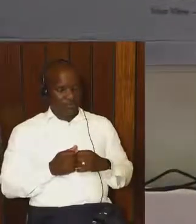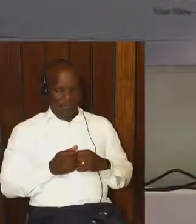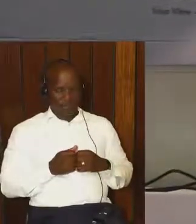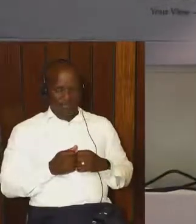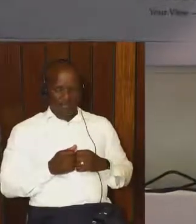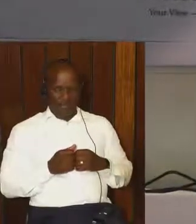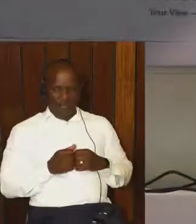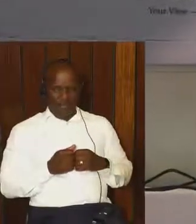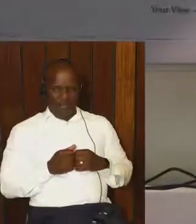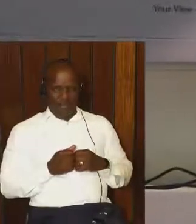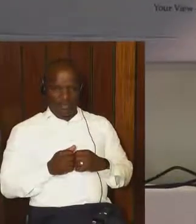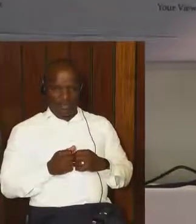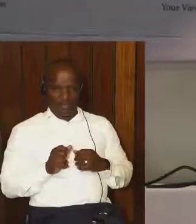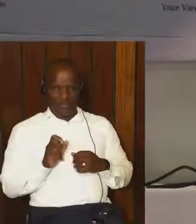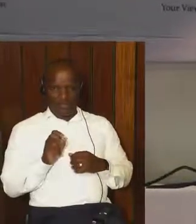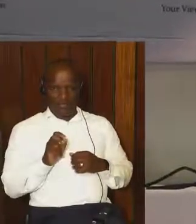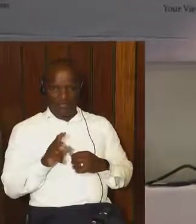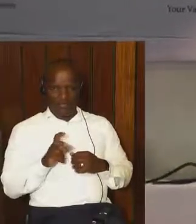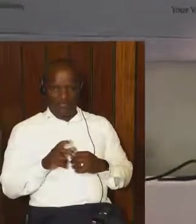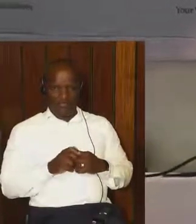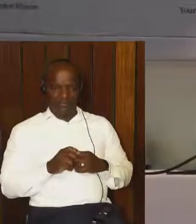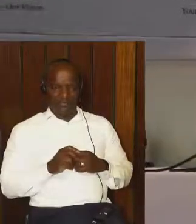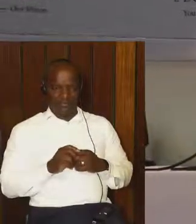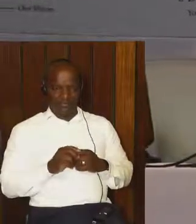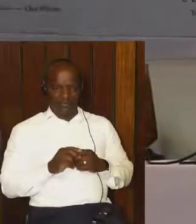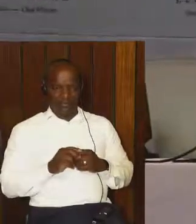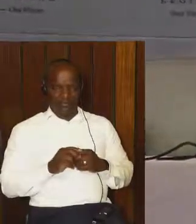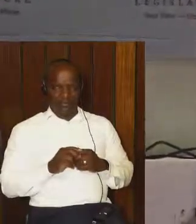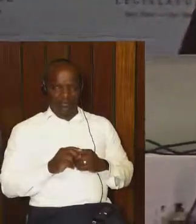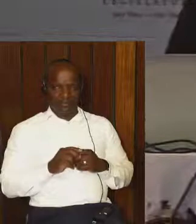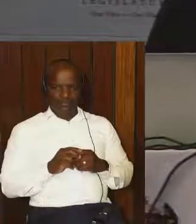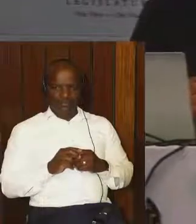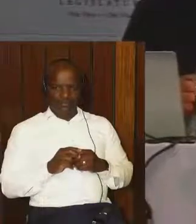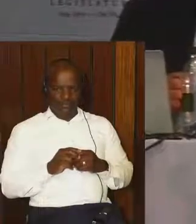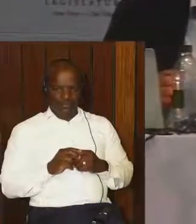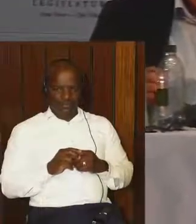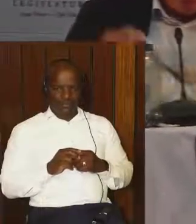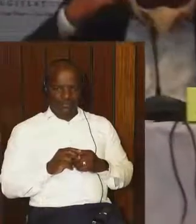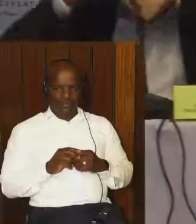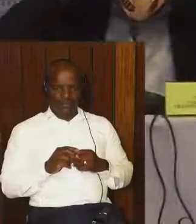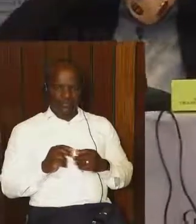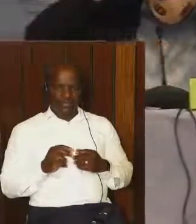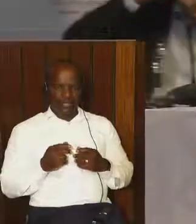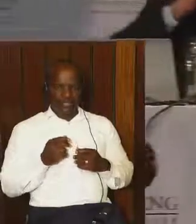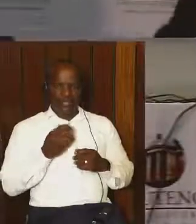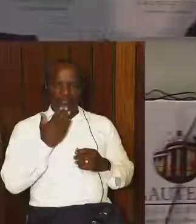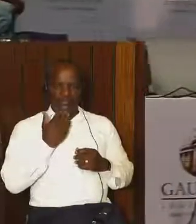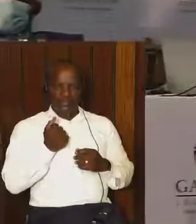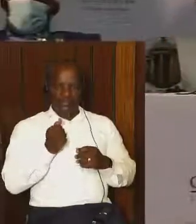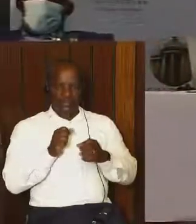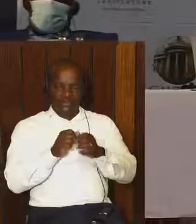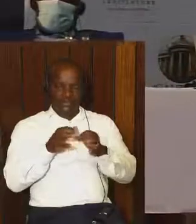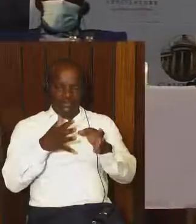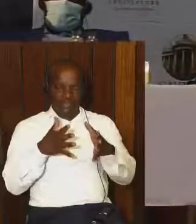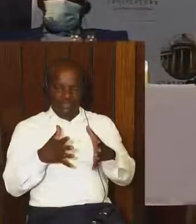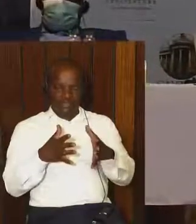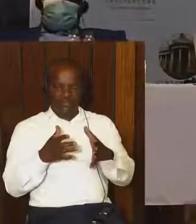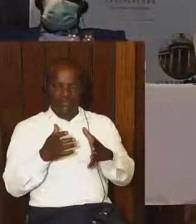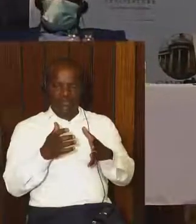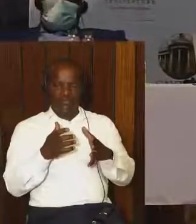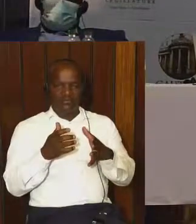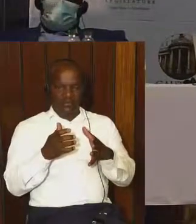Okay, member now. Yeah, Chair, can I get an indication of the cost overruns on these things? Because you